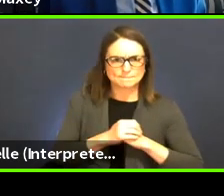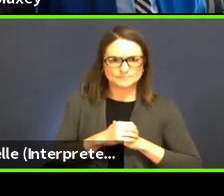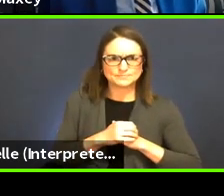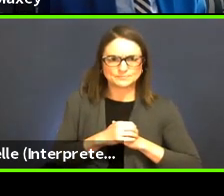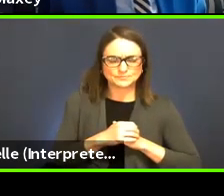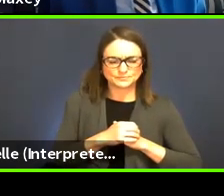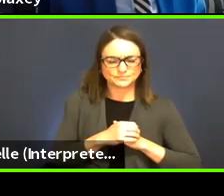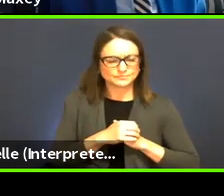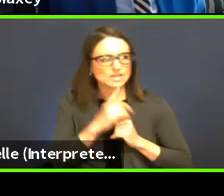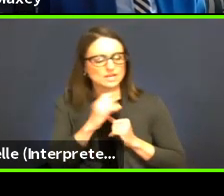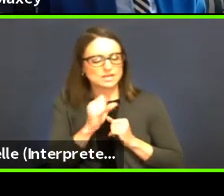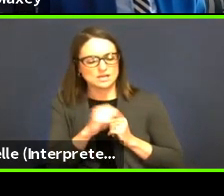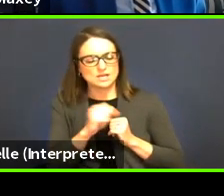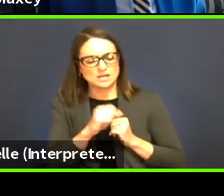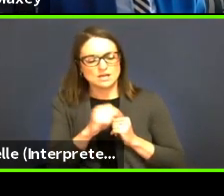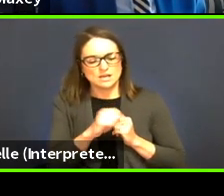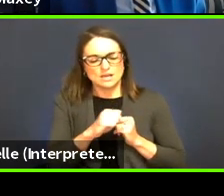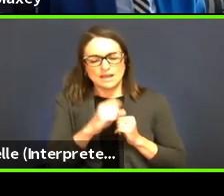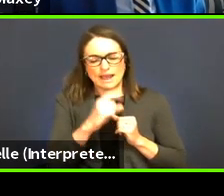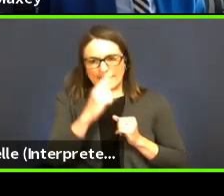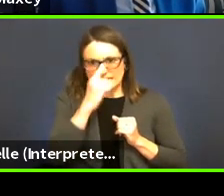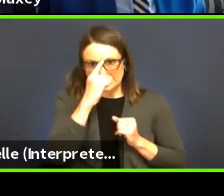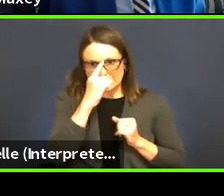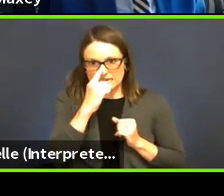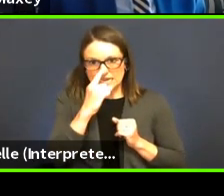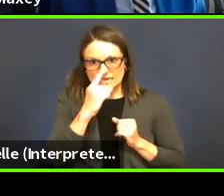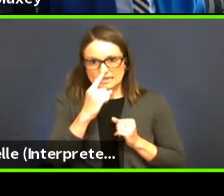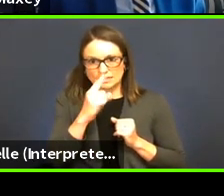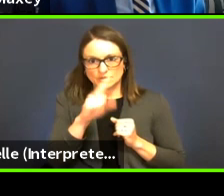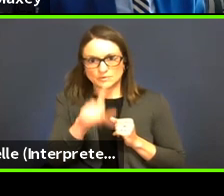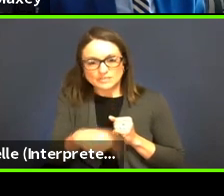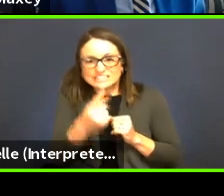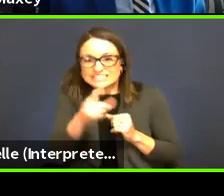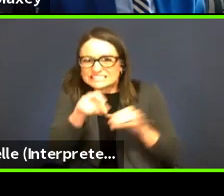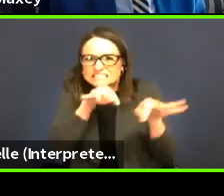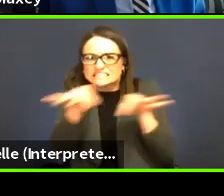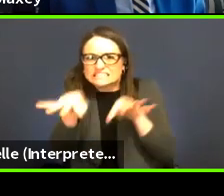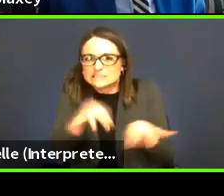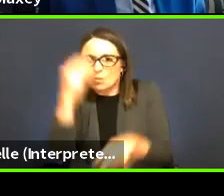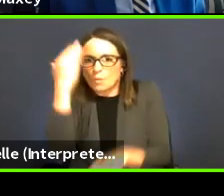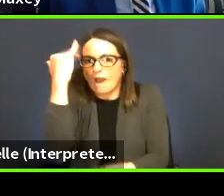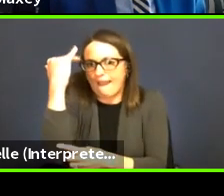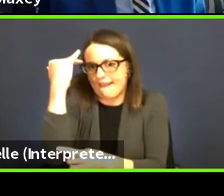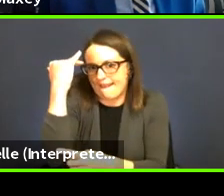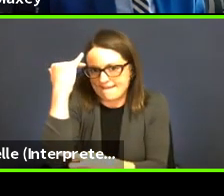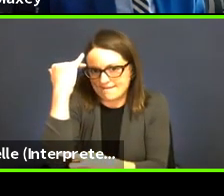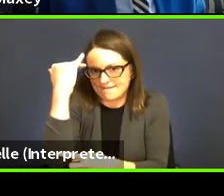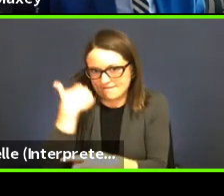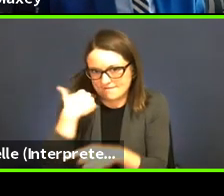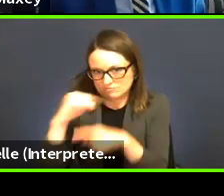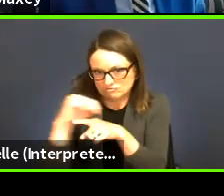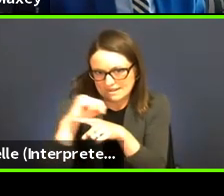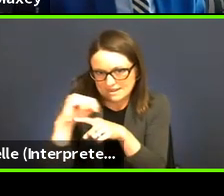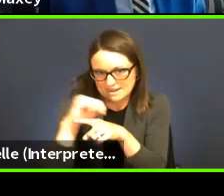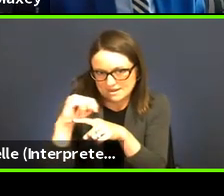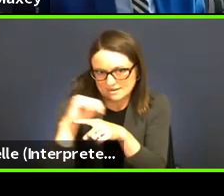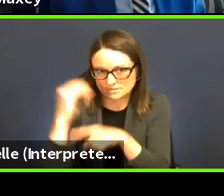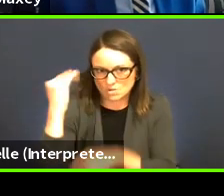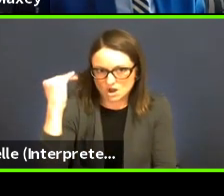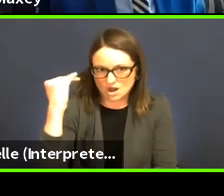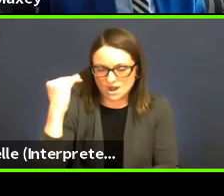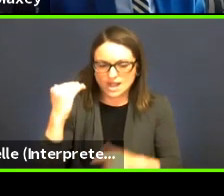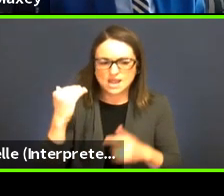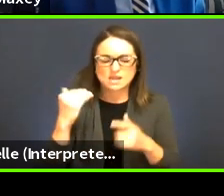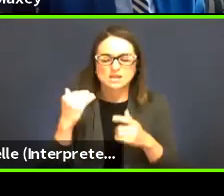Yeah, I think that, you know, explain why it happens, that it's been going on for,